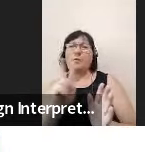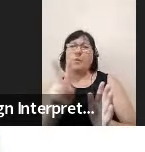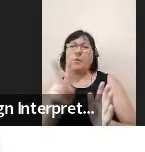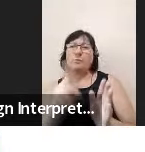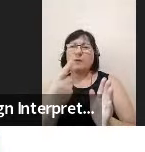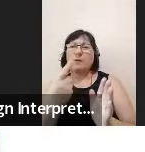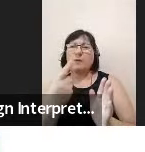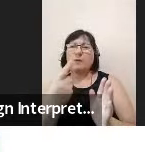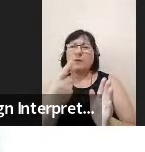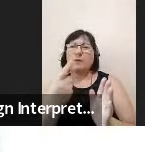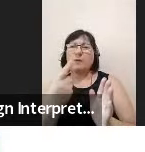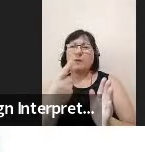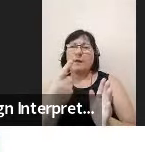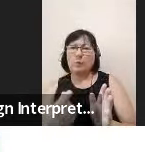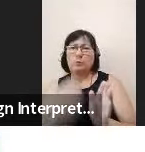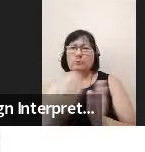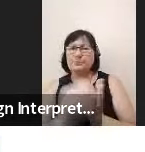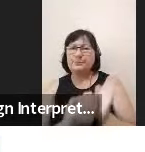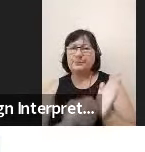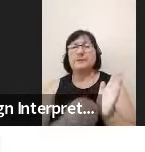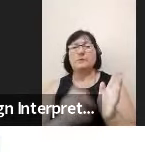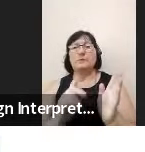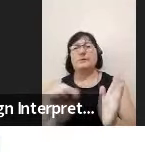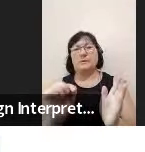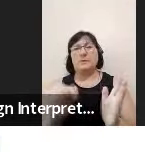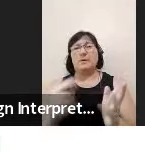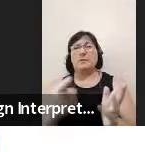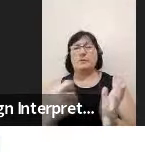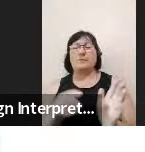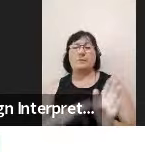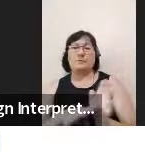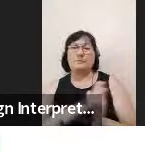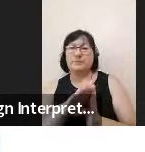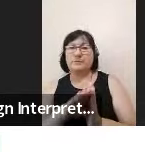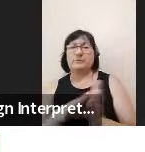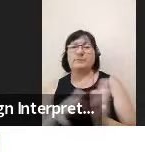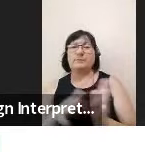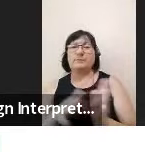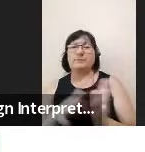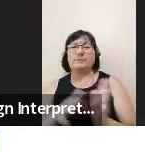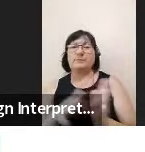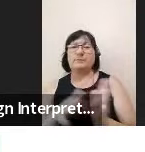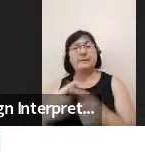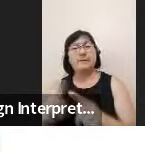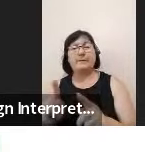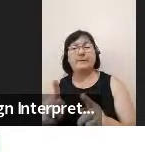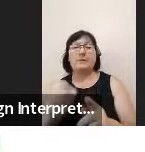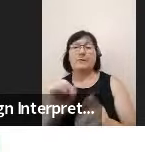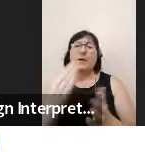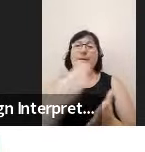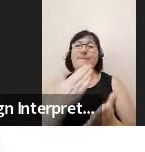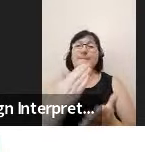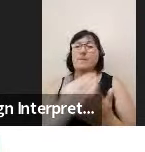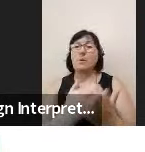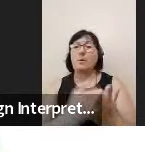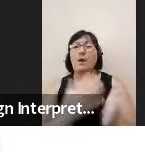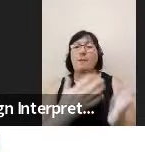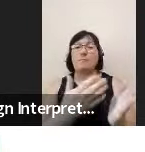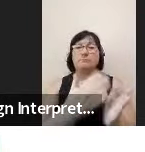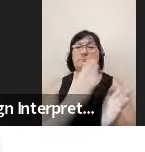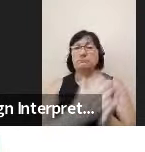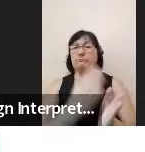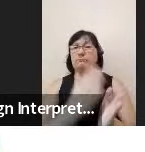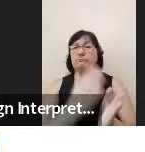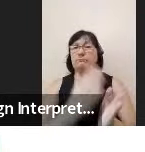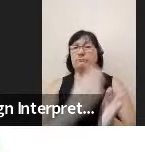in this session, the difference between these programs on the benefits and what we are proposing for